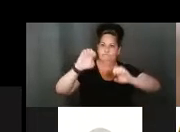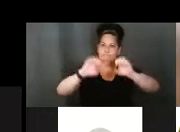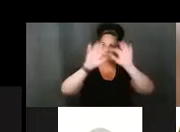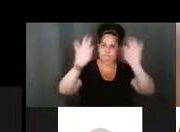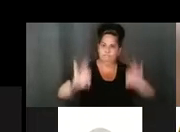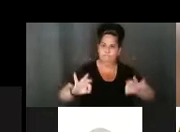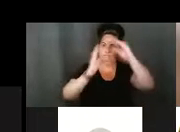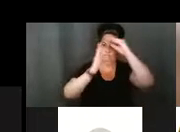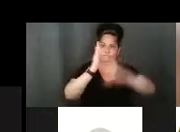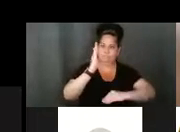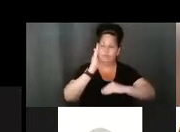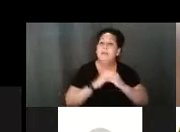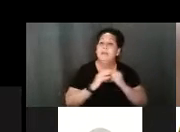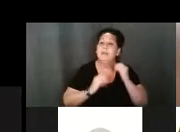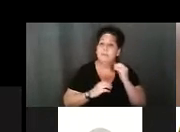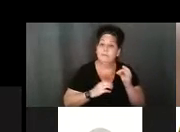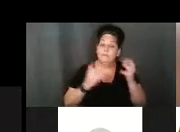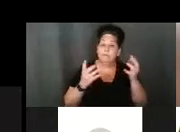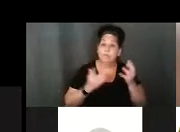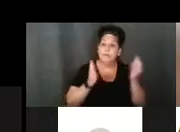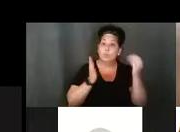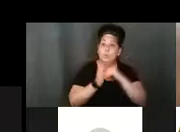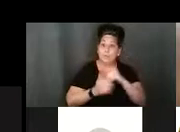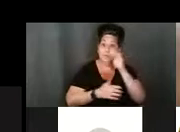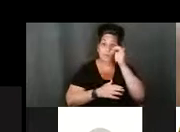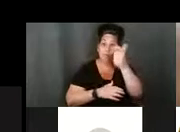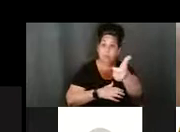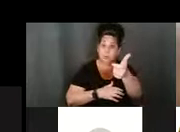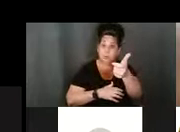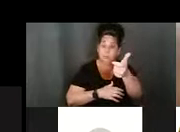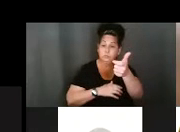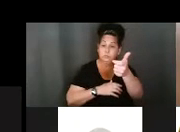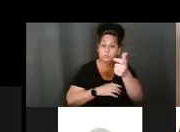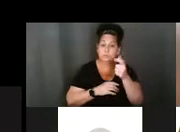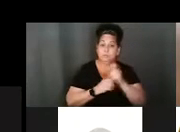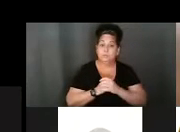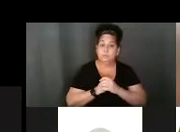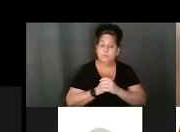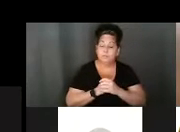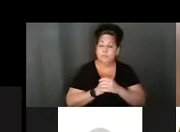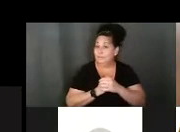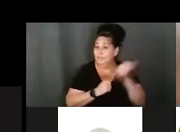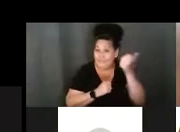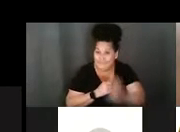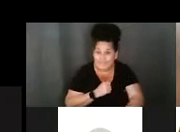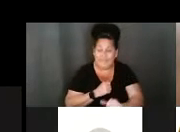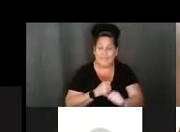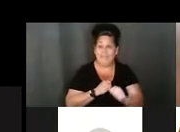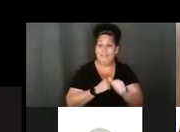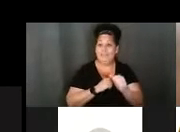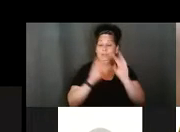any of our previously recorded presentations from this school year, you will go to